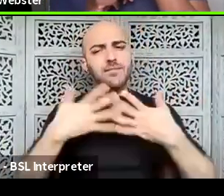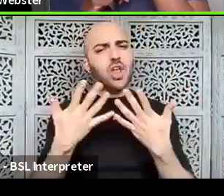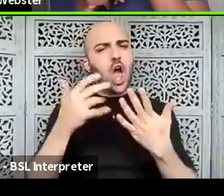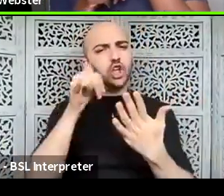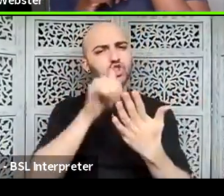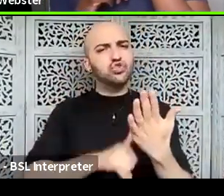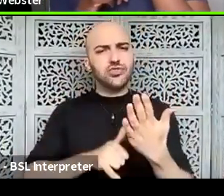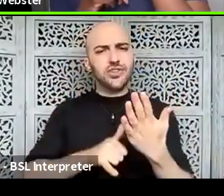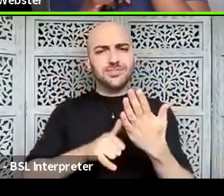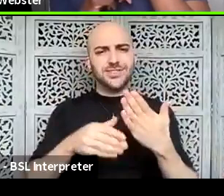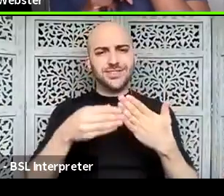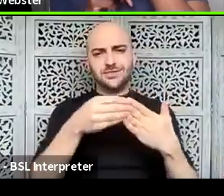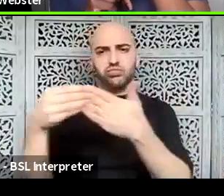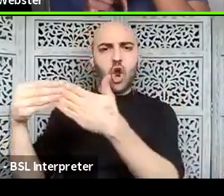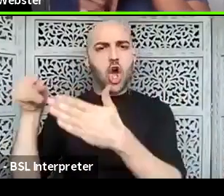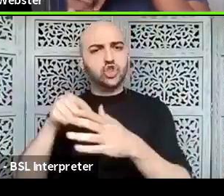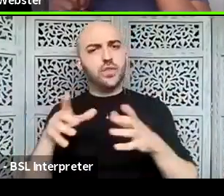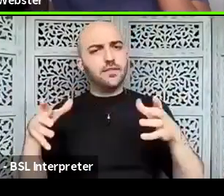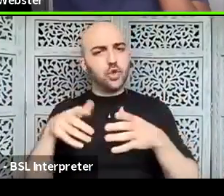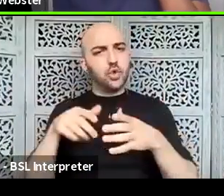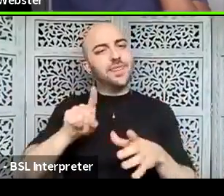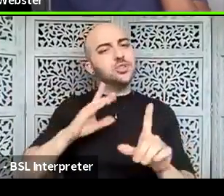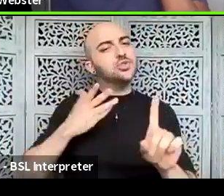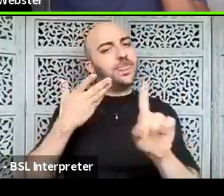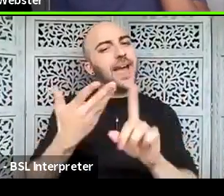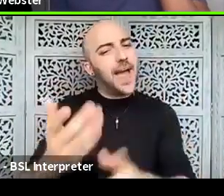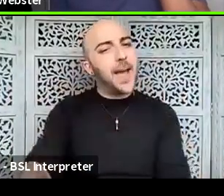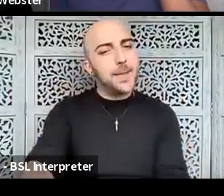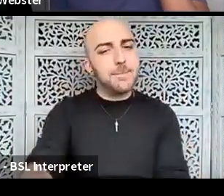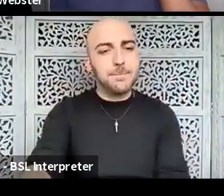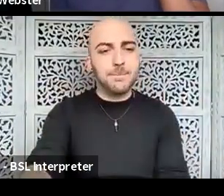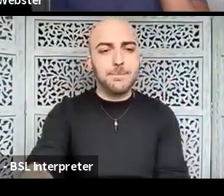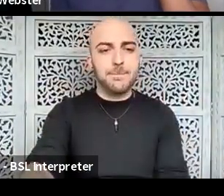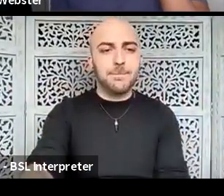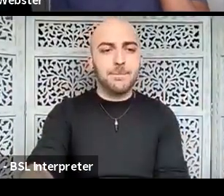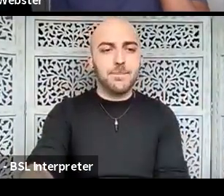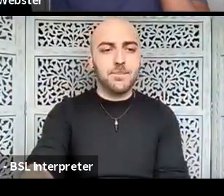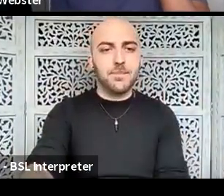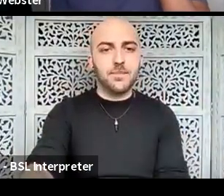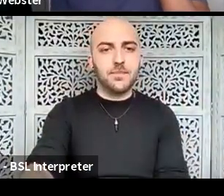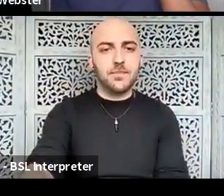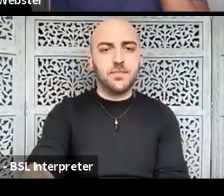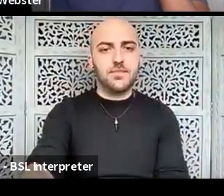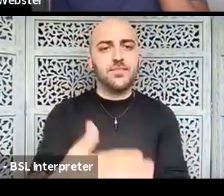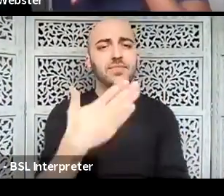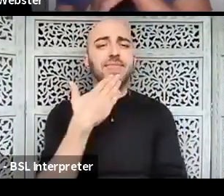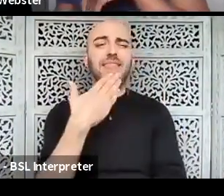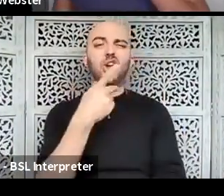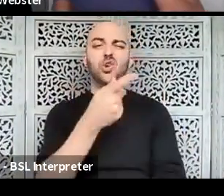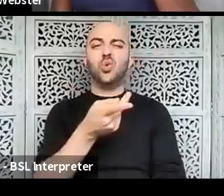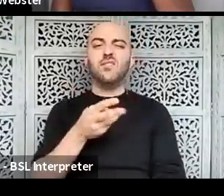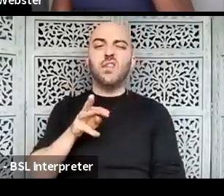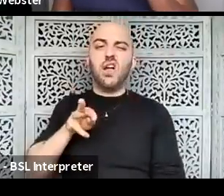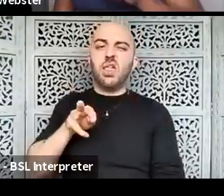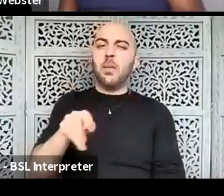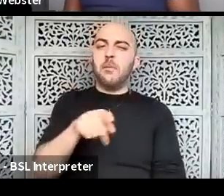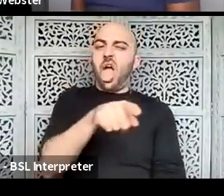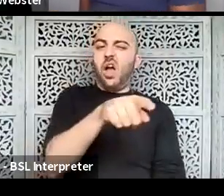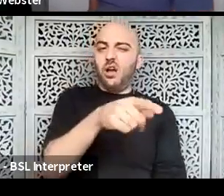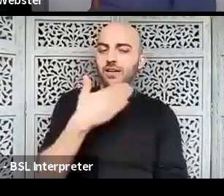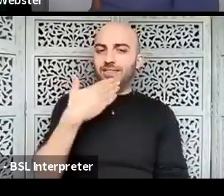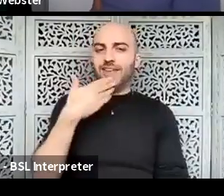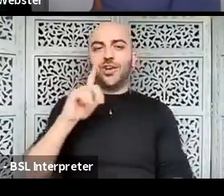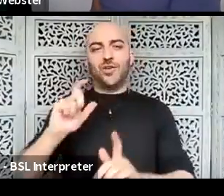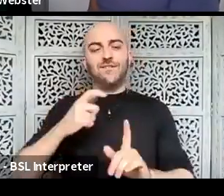and what we've all kind of come together to try and do. Totally. Well, thank you for the little plug there, Dean, in terms of the branch. But just in case people